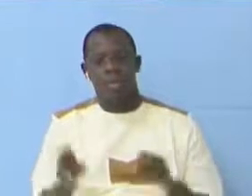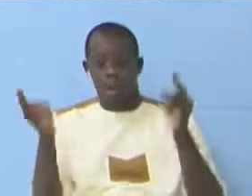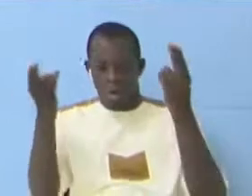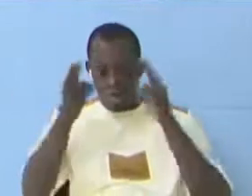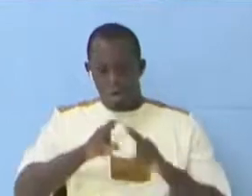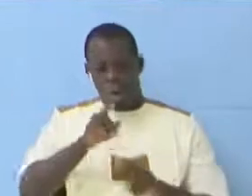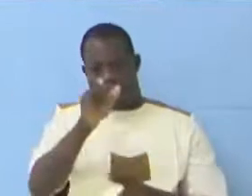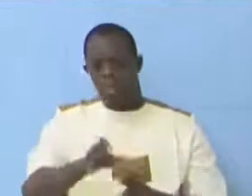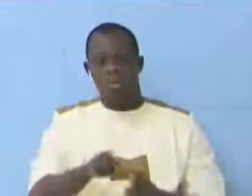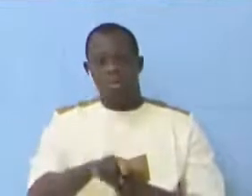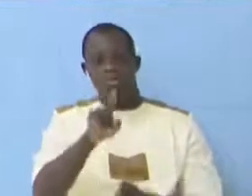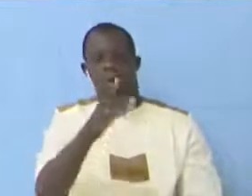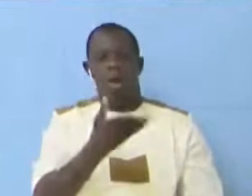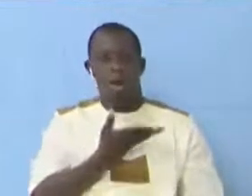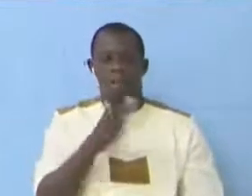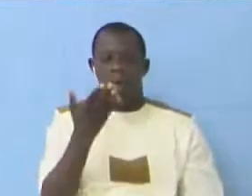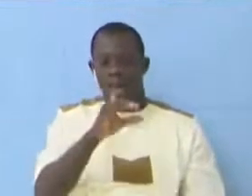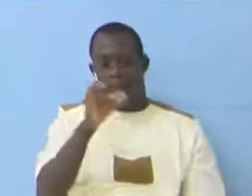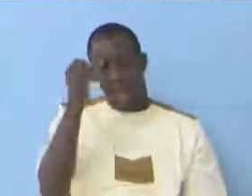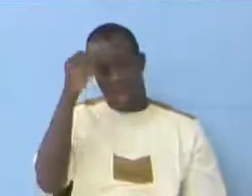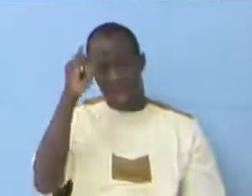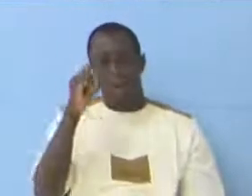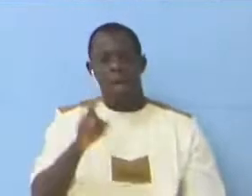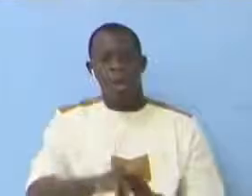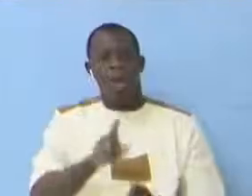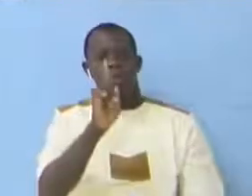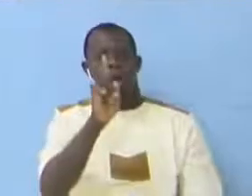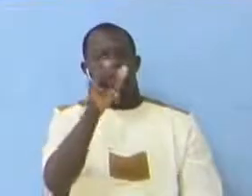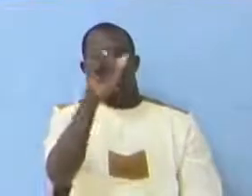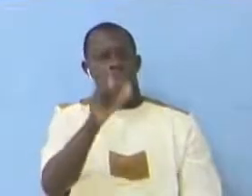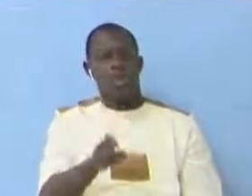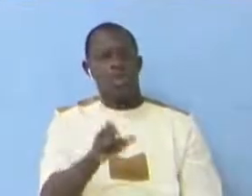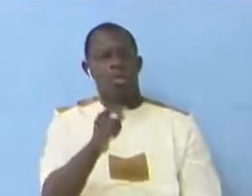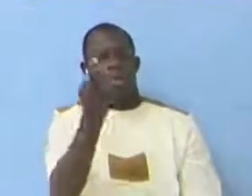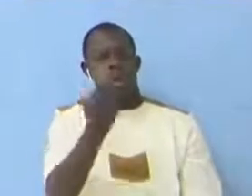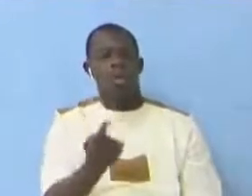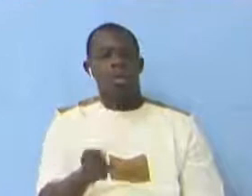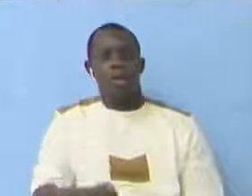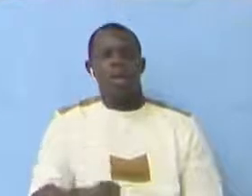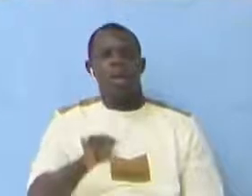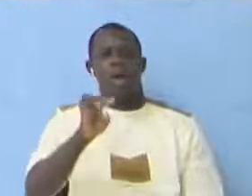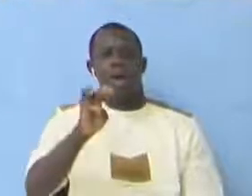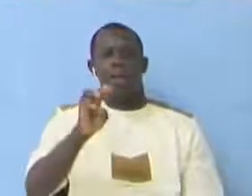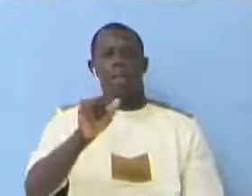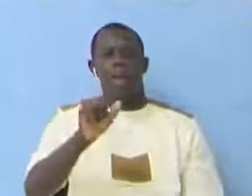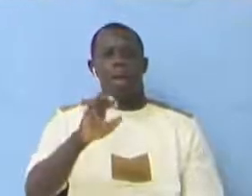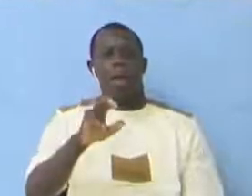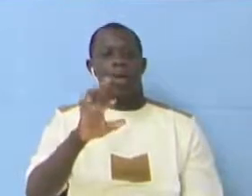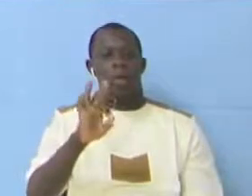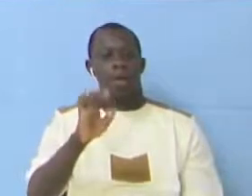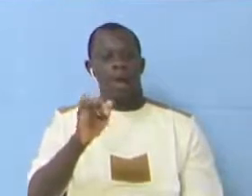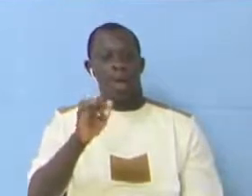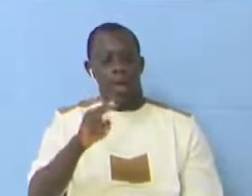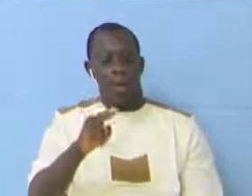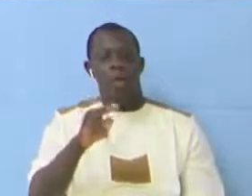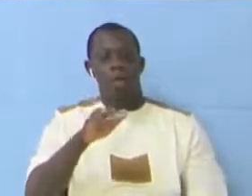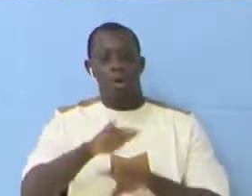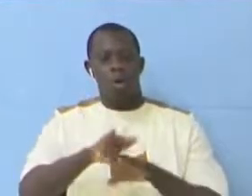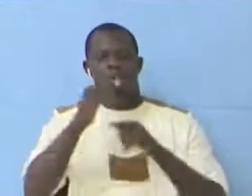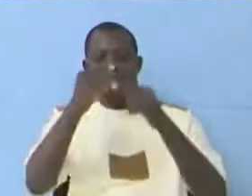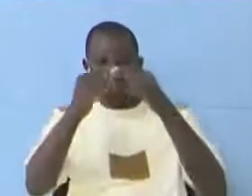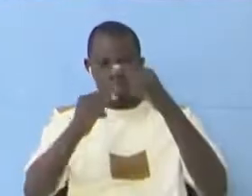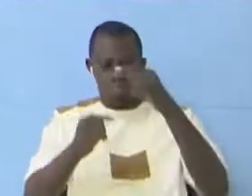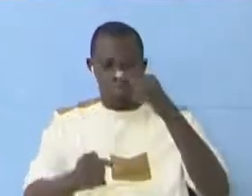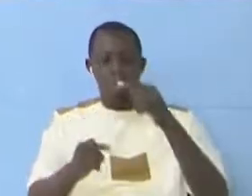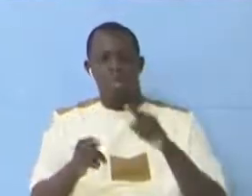any idea? Is it just one survivor? Martin Kieri? Yes. Is he the only survivor on this list?